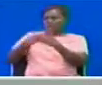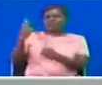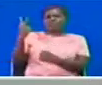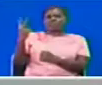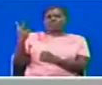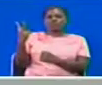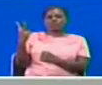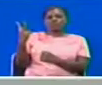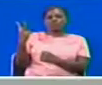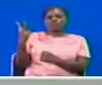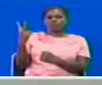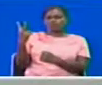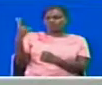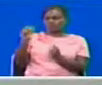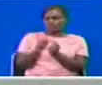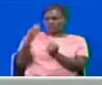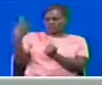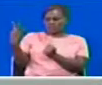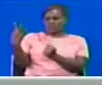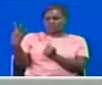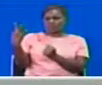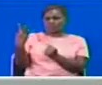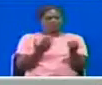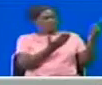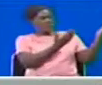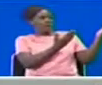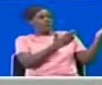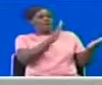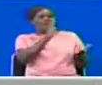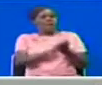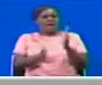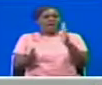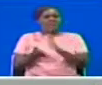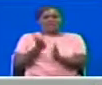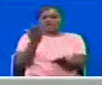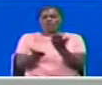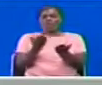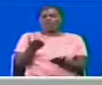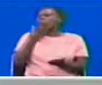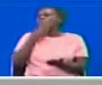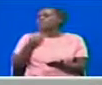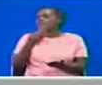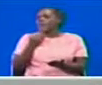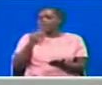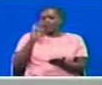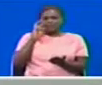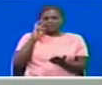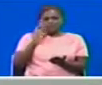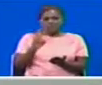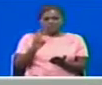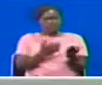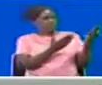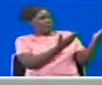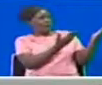year 2013. This is, of course, nothing compared to the number of men that were elected. If you want to take a look at these numbers